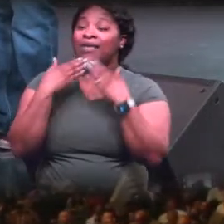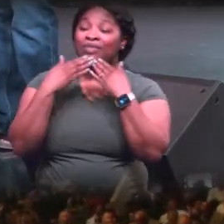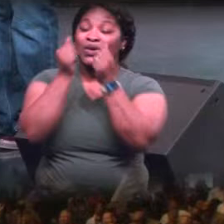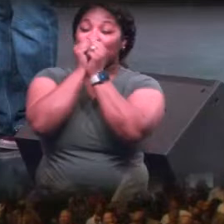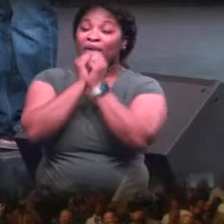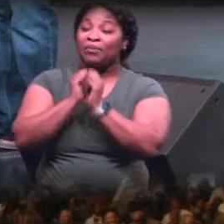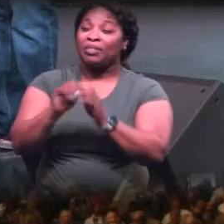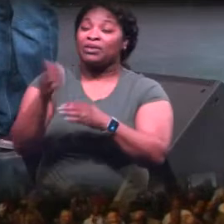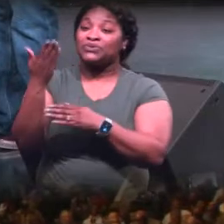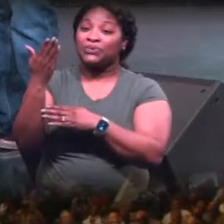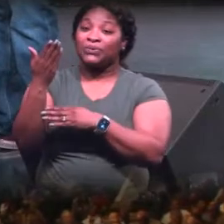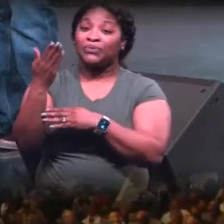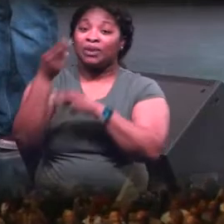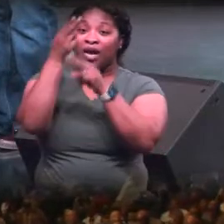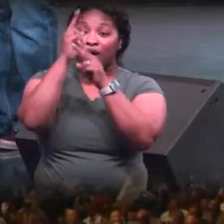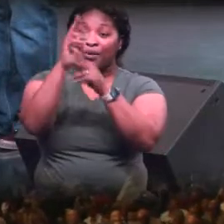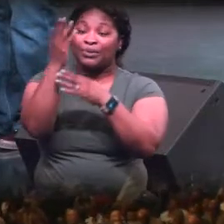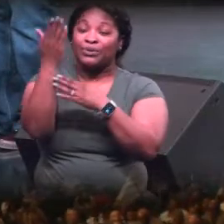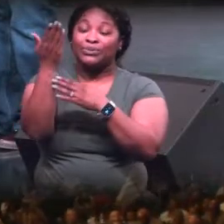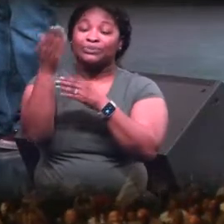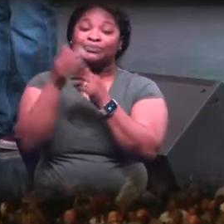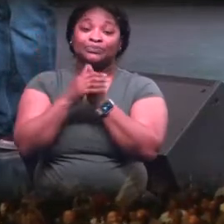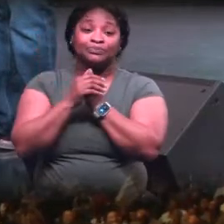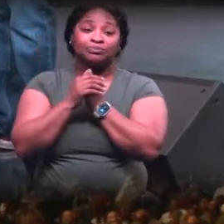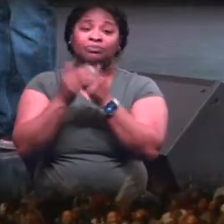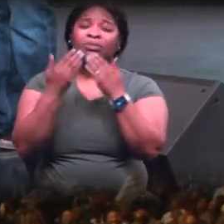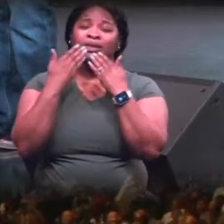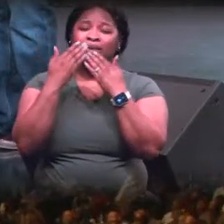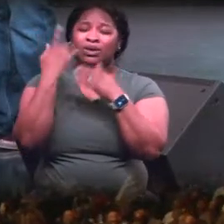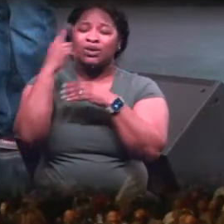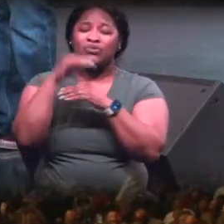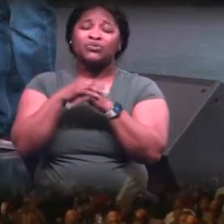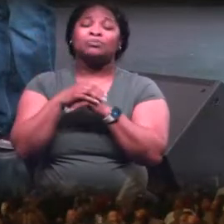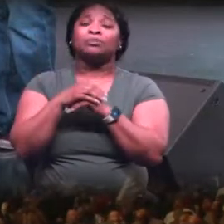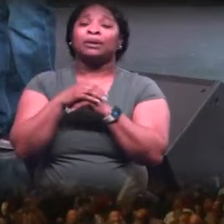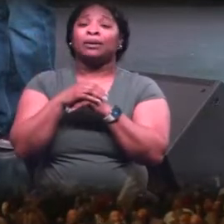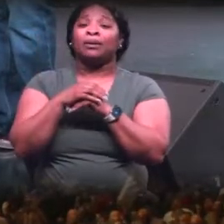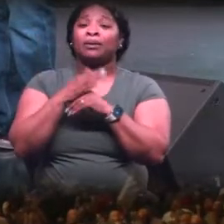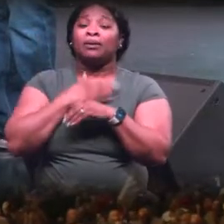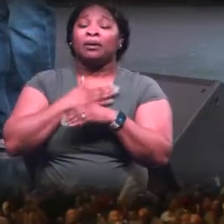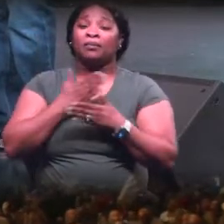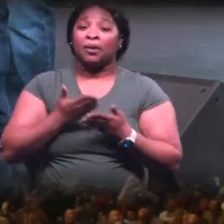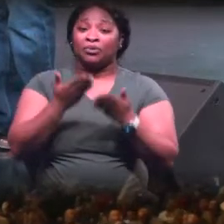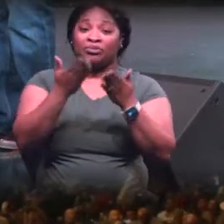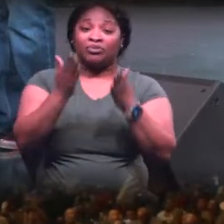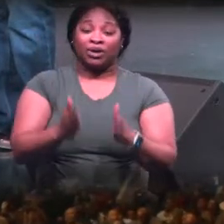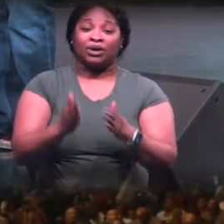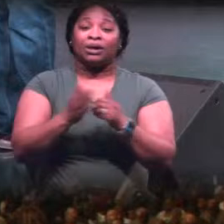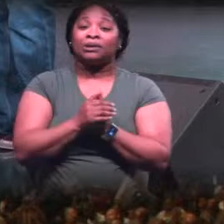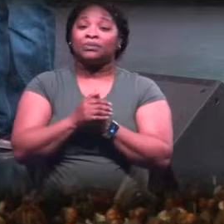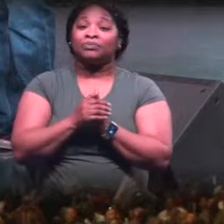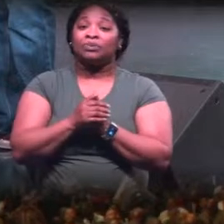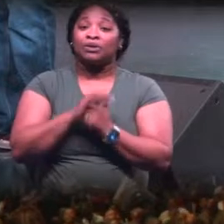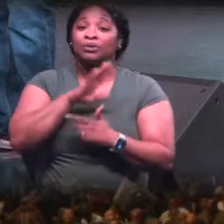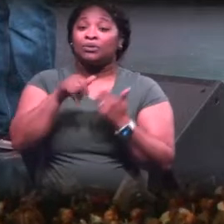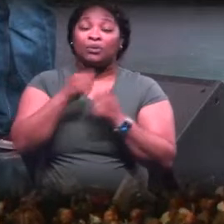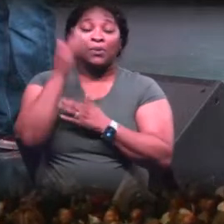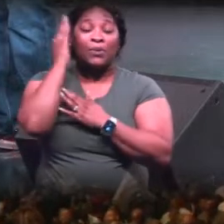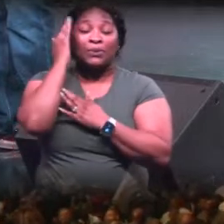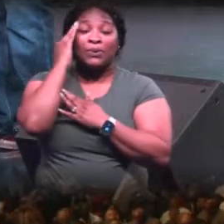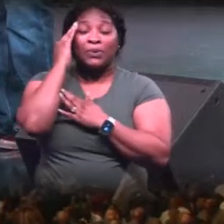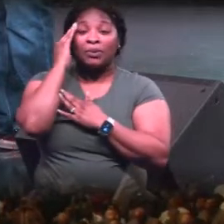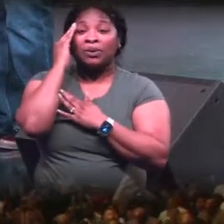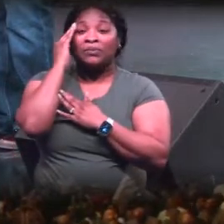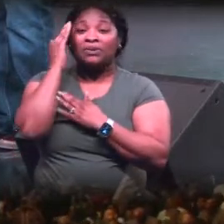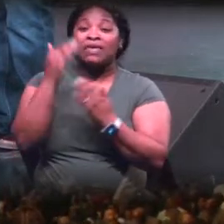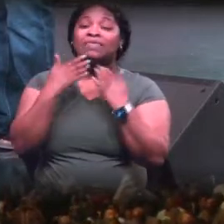I bless you, I honor you. Thank you for being Jehovah Jireh. Thank you for being the El Shaddai. Thank